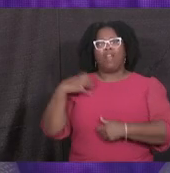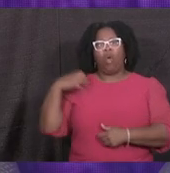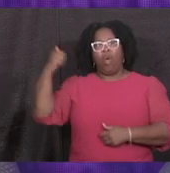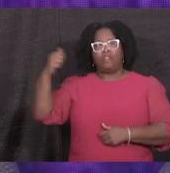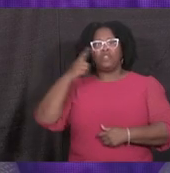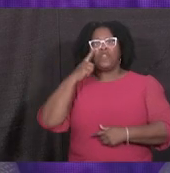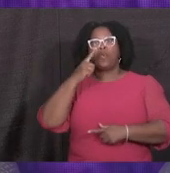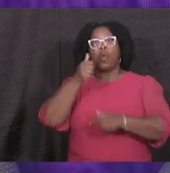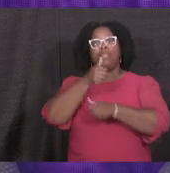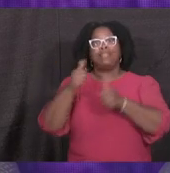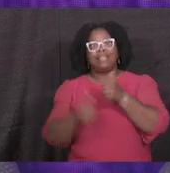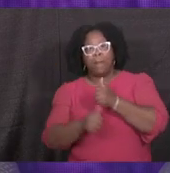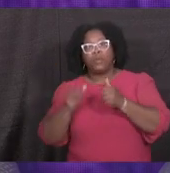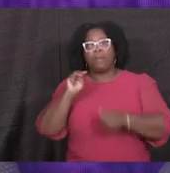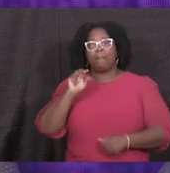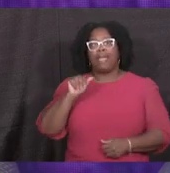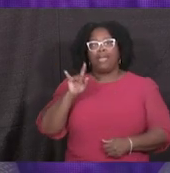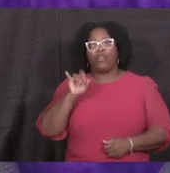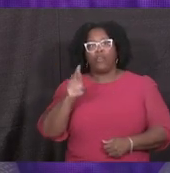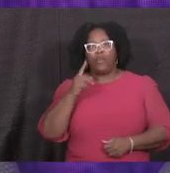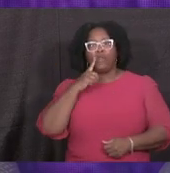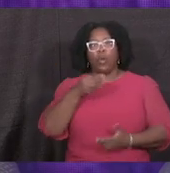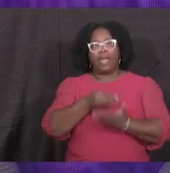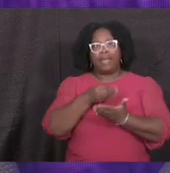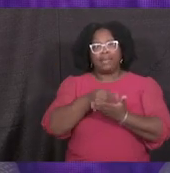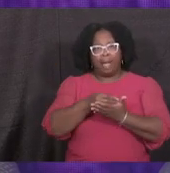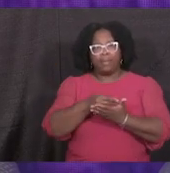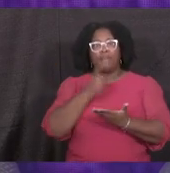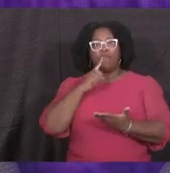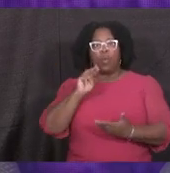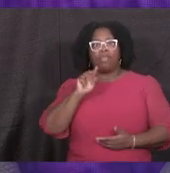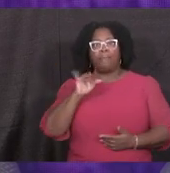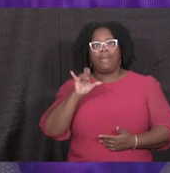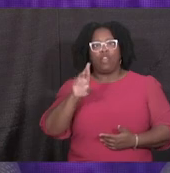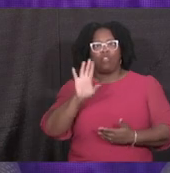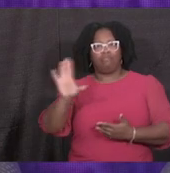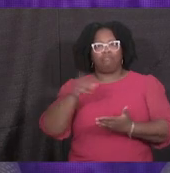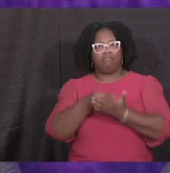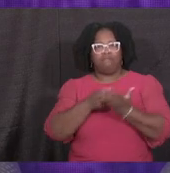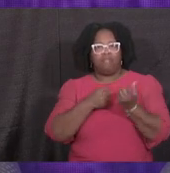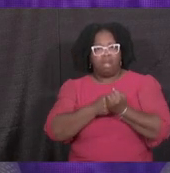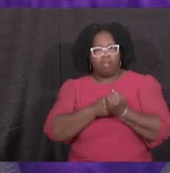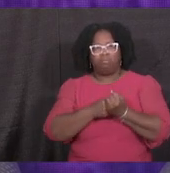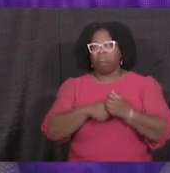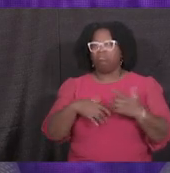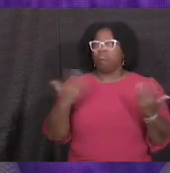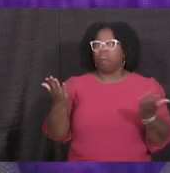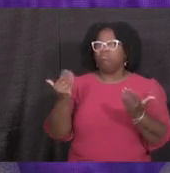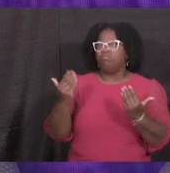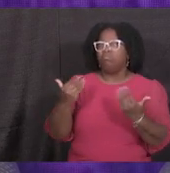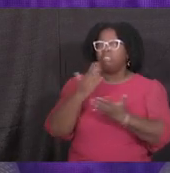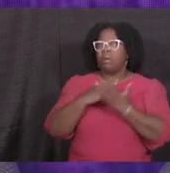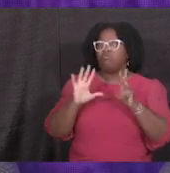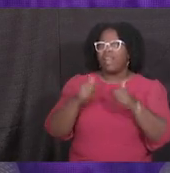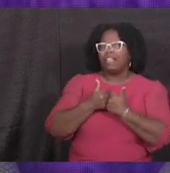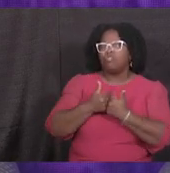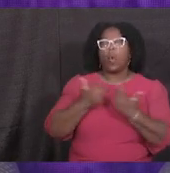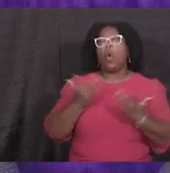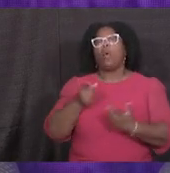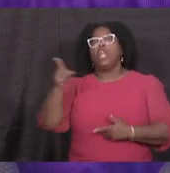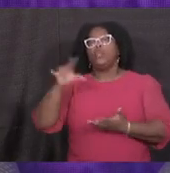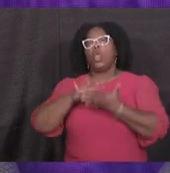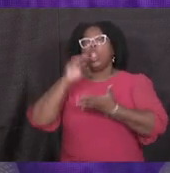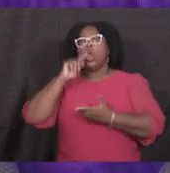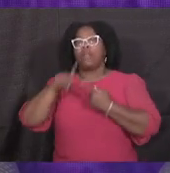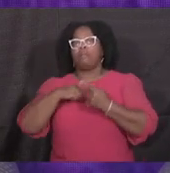economics and the program manager at the Mayor's Fund. What can you tell us about some of the challenges, or what you learned about some of the challenges that we're